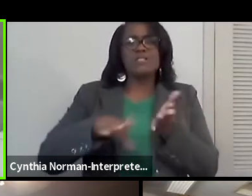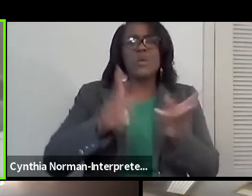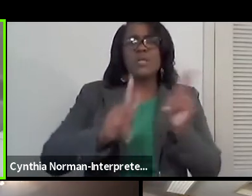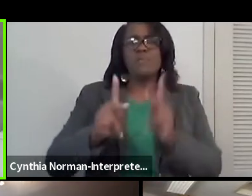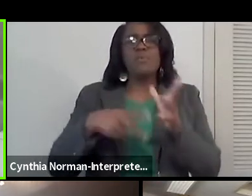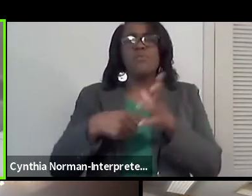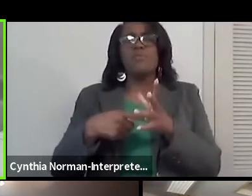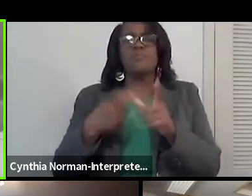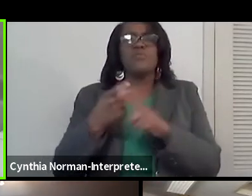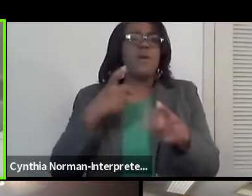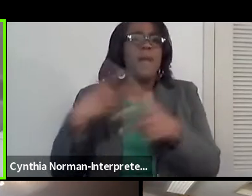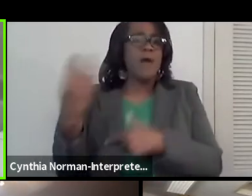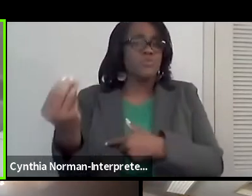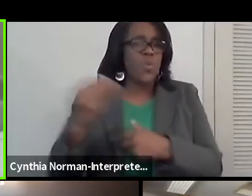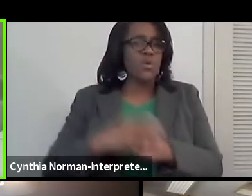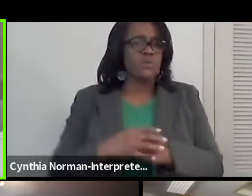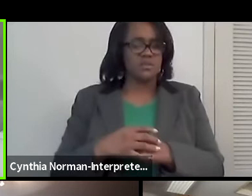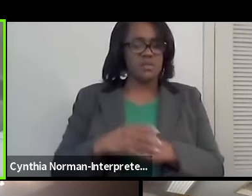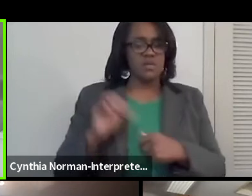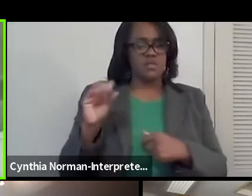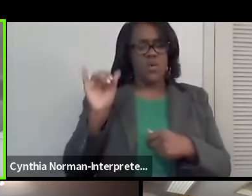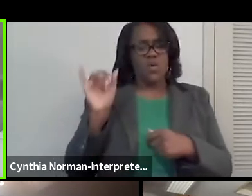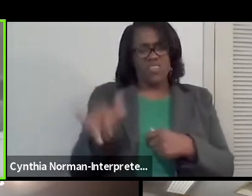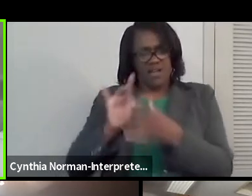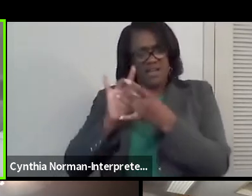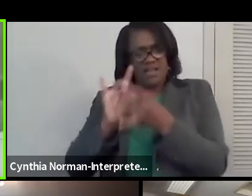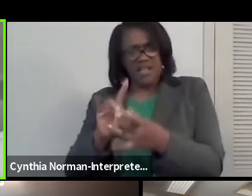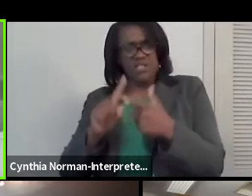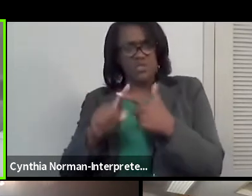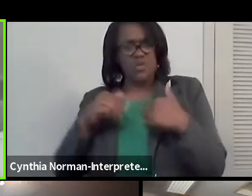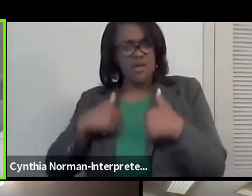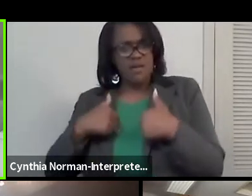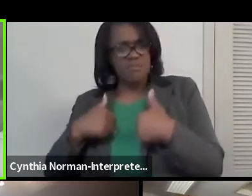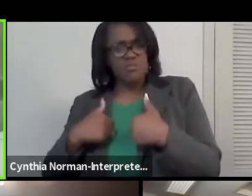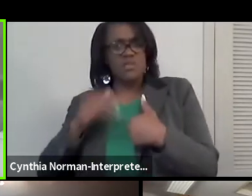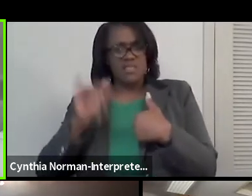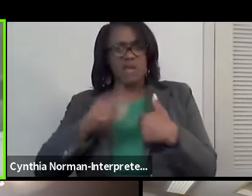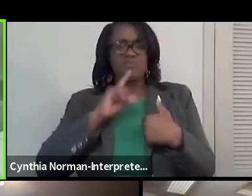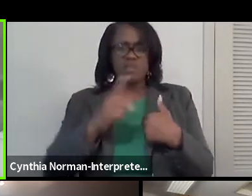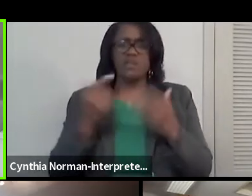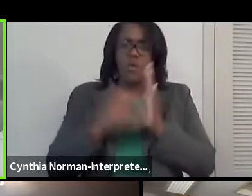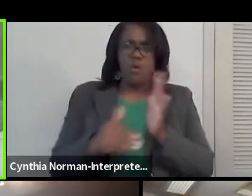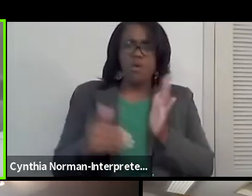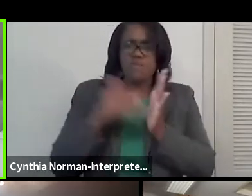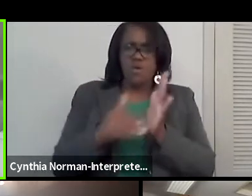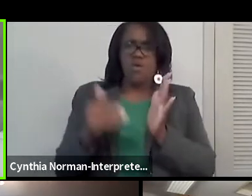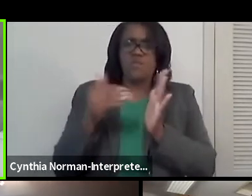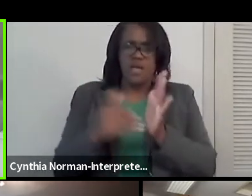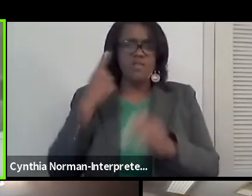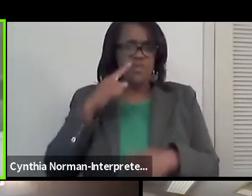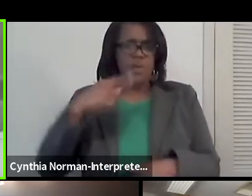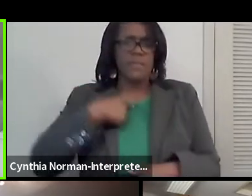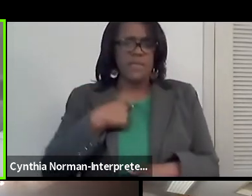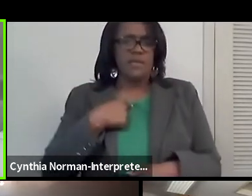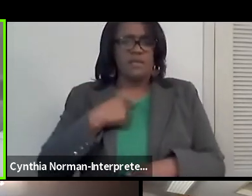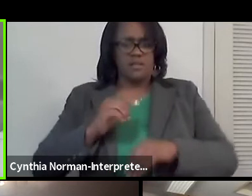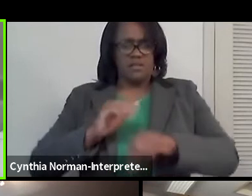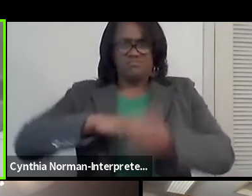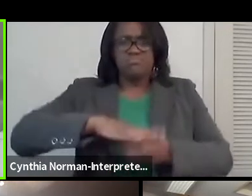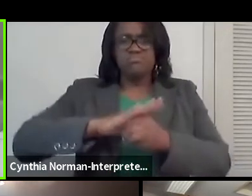outdoors. And so like kind of that connection to wildlife was over and over again hampered for me in those ways. And